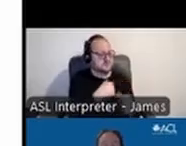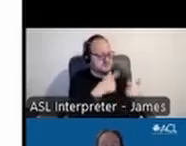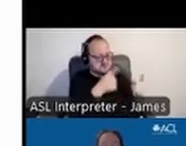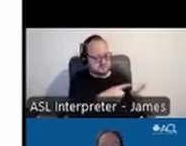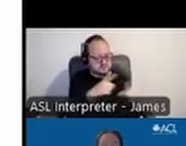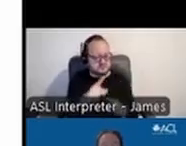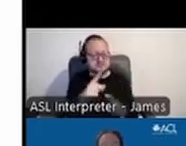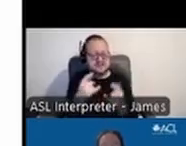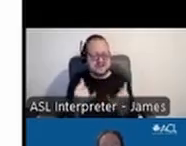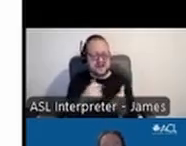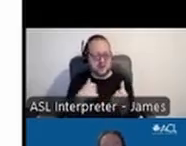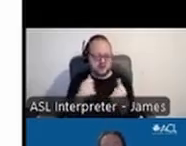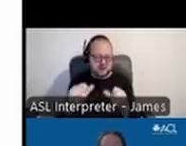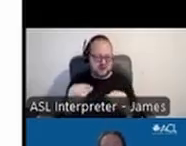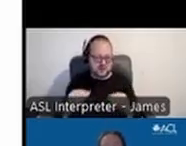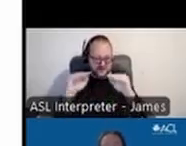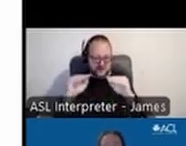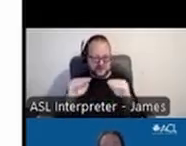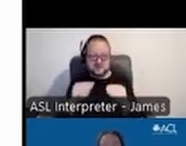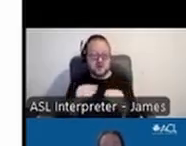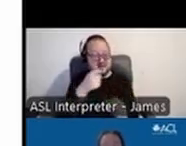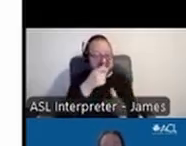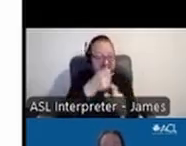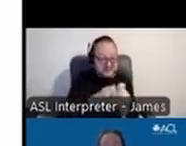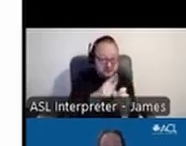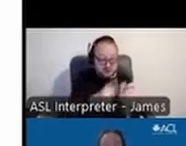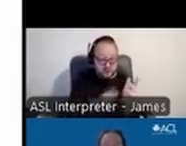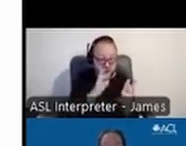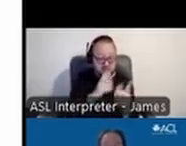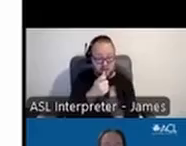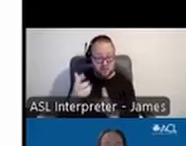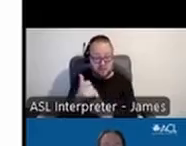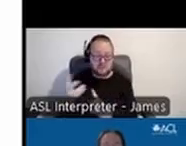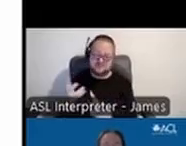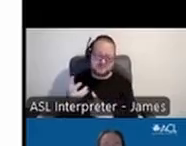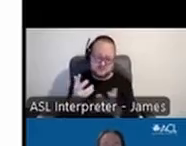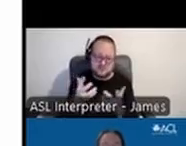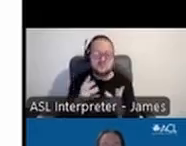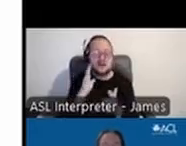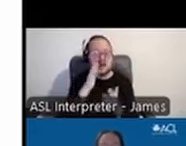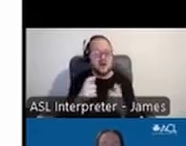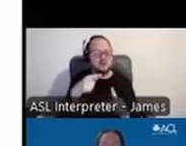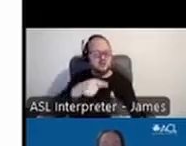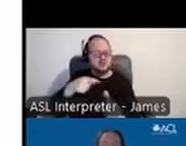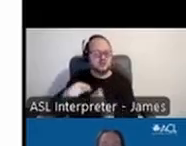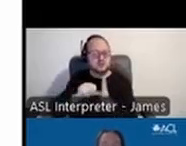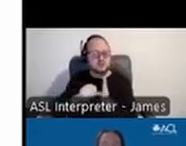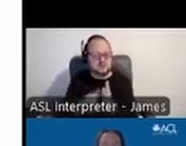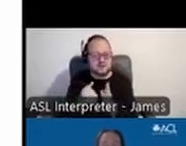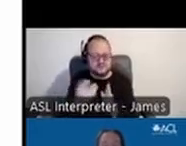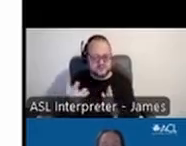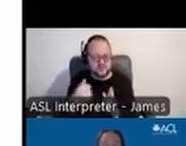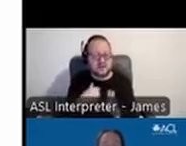I'm not going to talk through each of these bullet points on the slide, but I do want to call out a few. So I want to highlight evidence-based